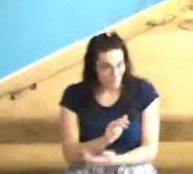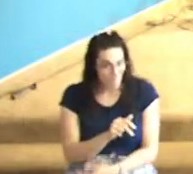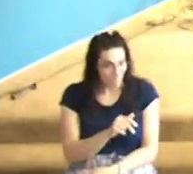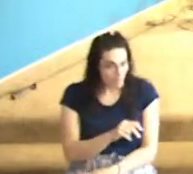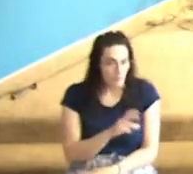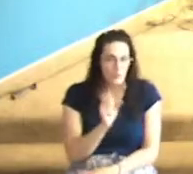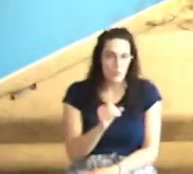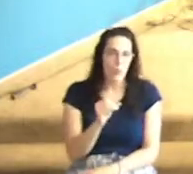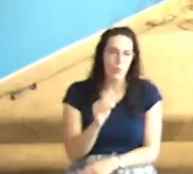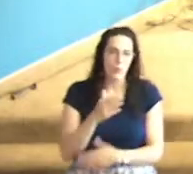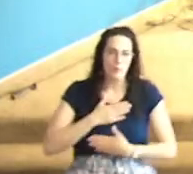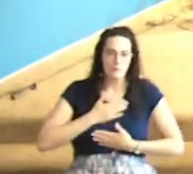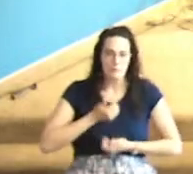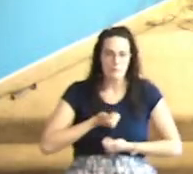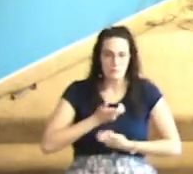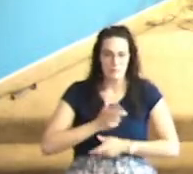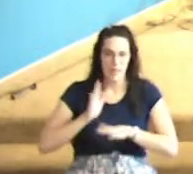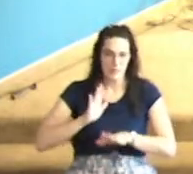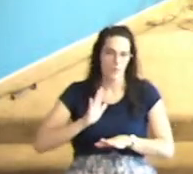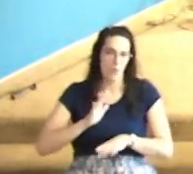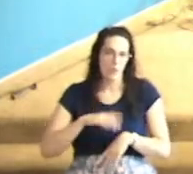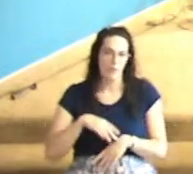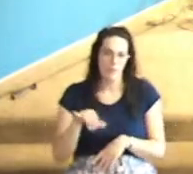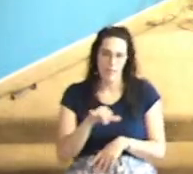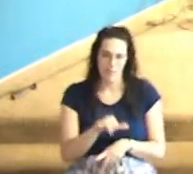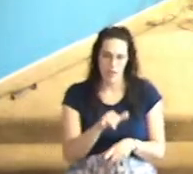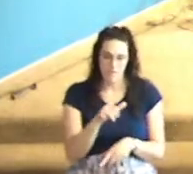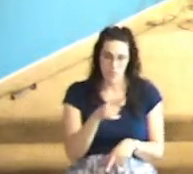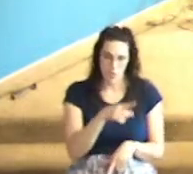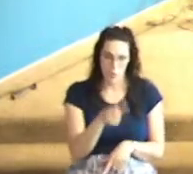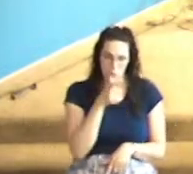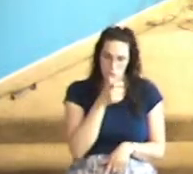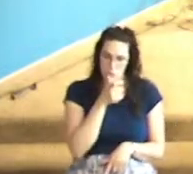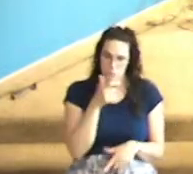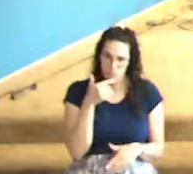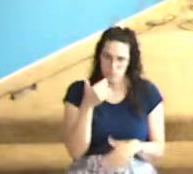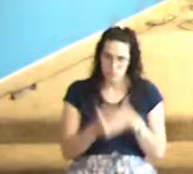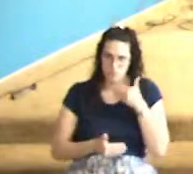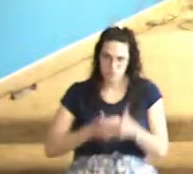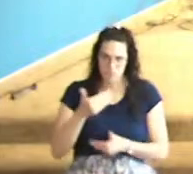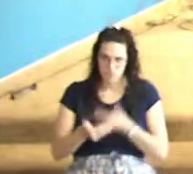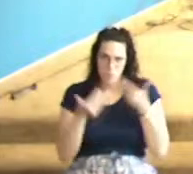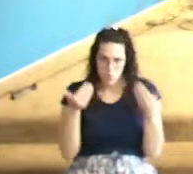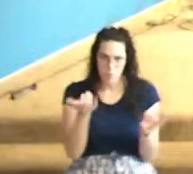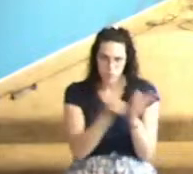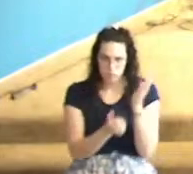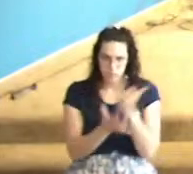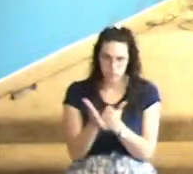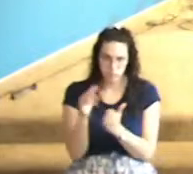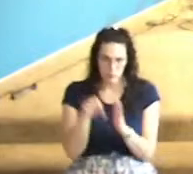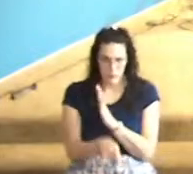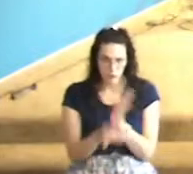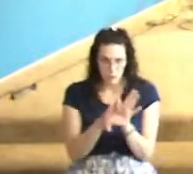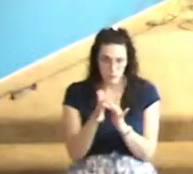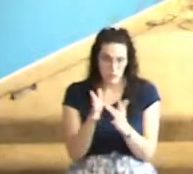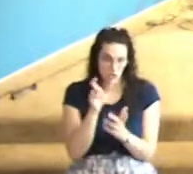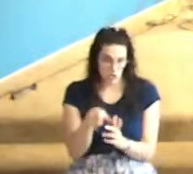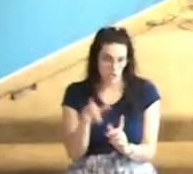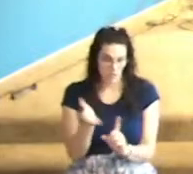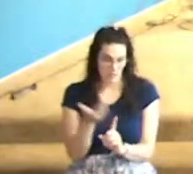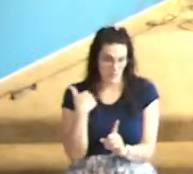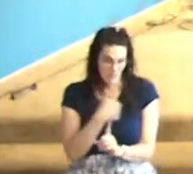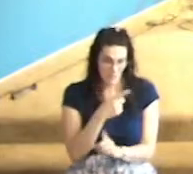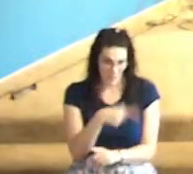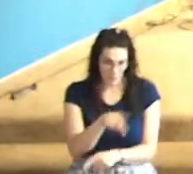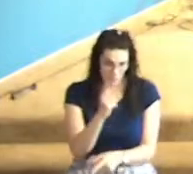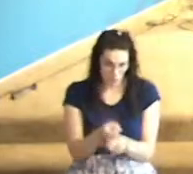Testimony like that from those who carried out Jesus' execution should lead us to conclude that they were right.